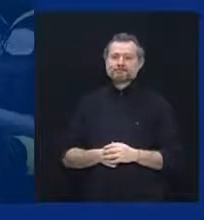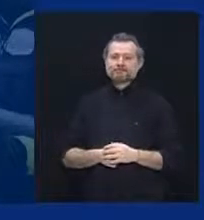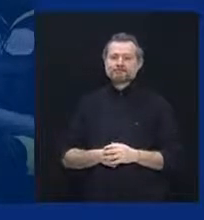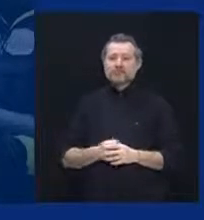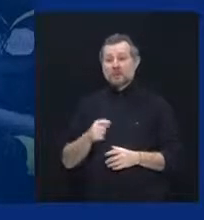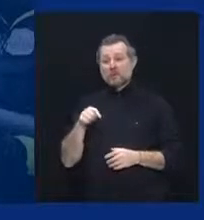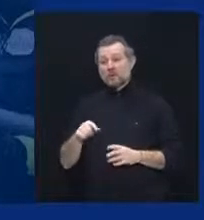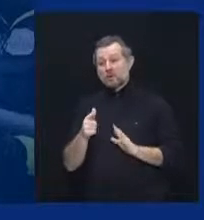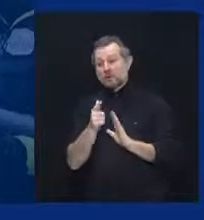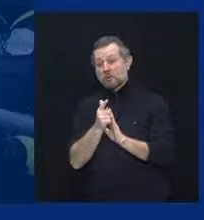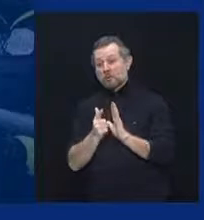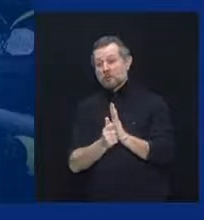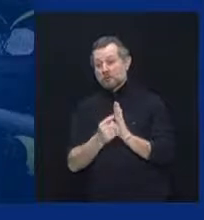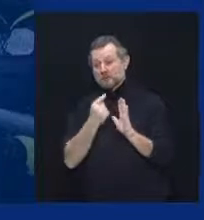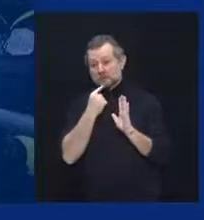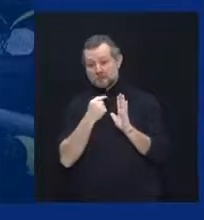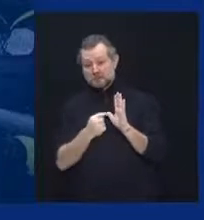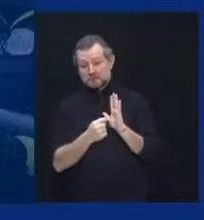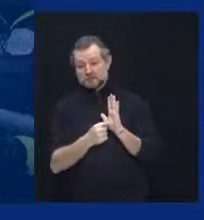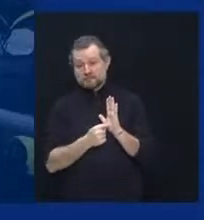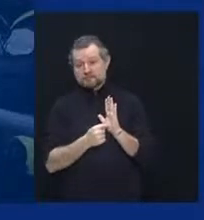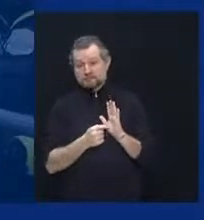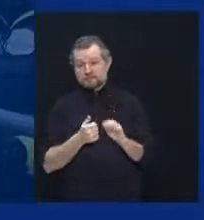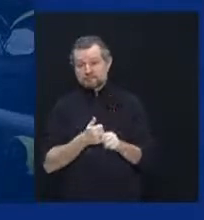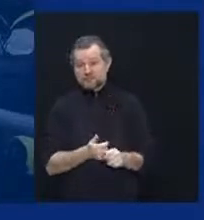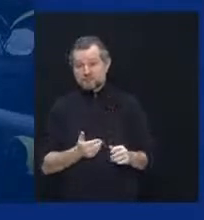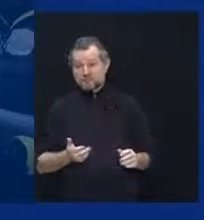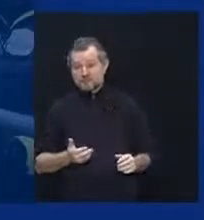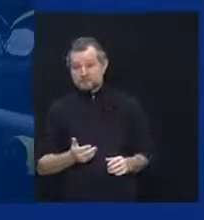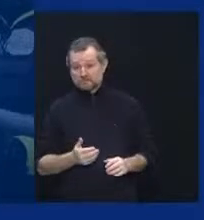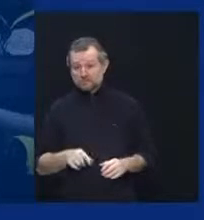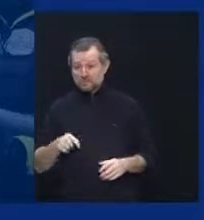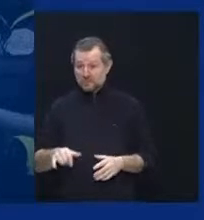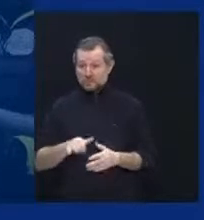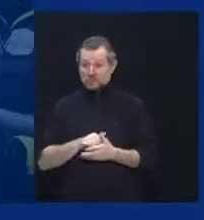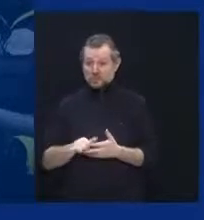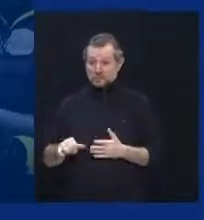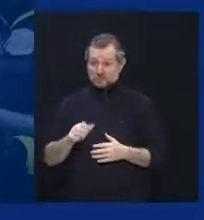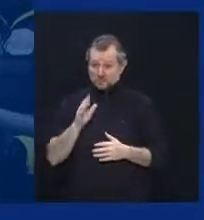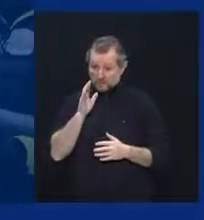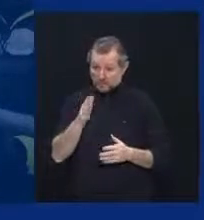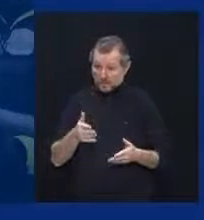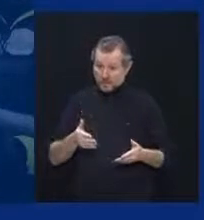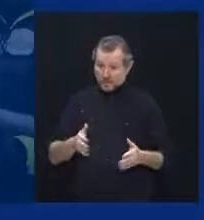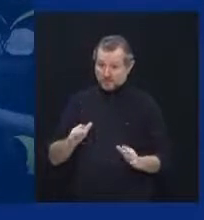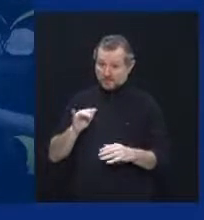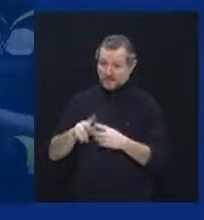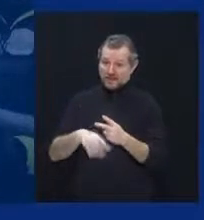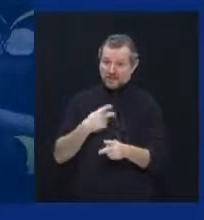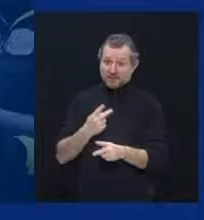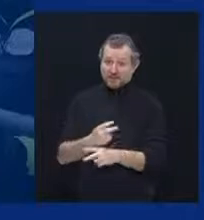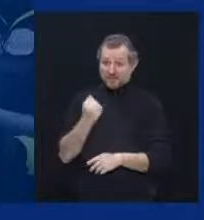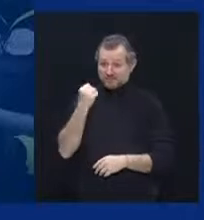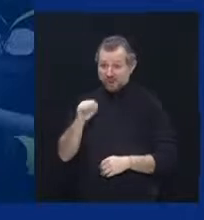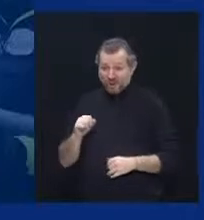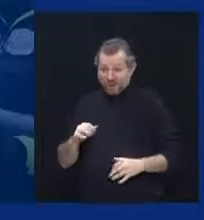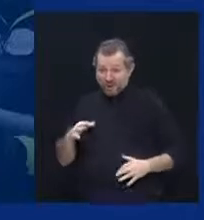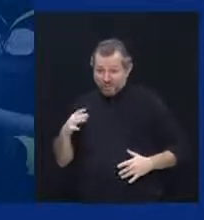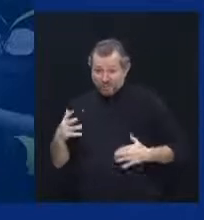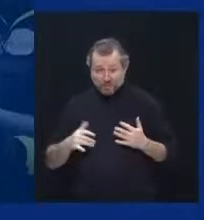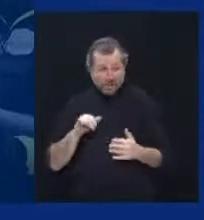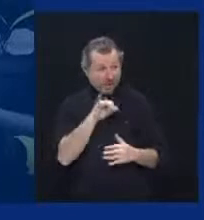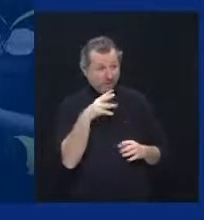law. And in New York, I will never allow the insurrection that happened